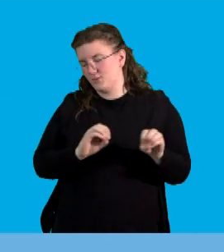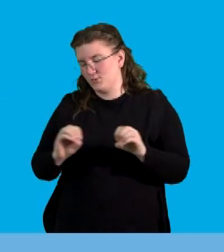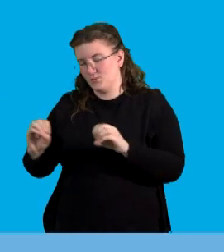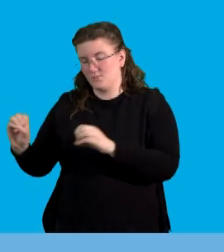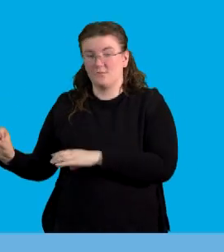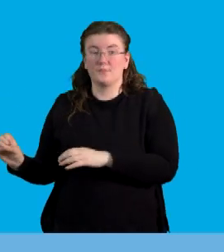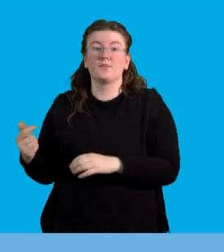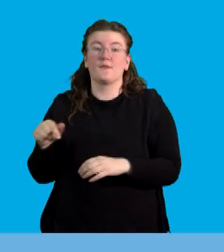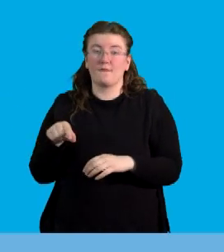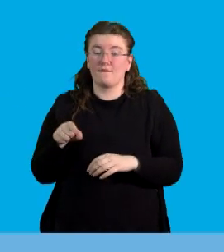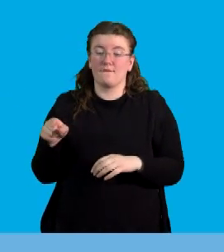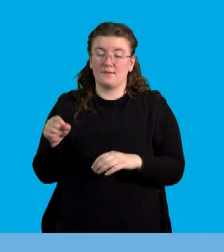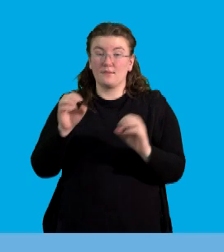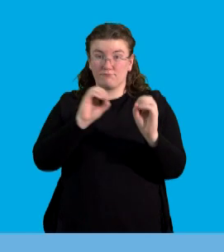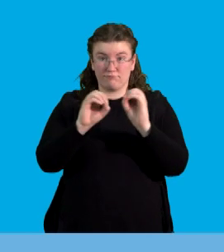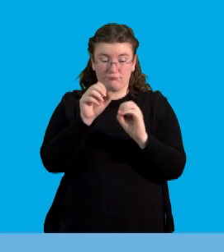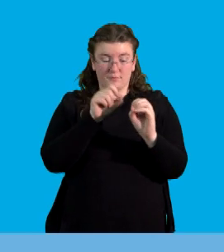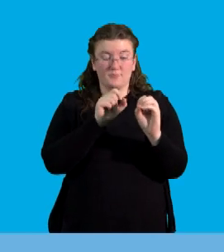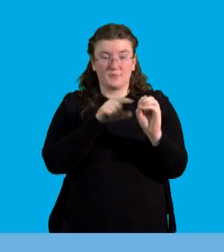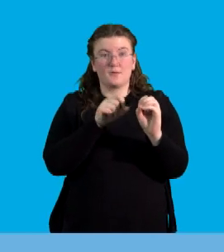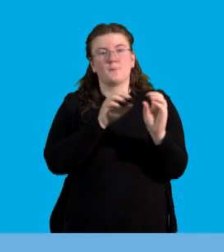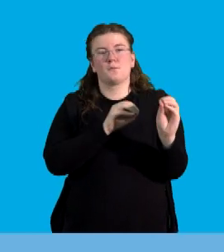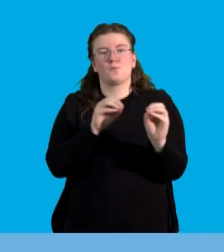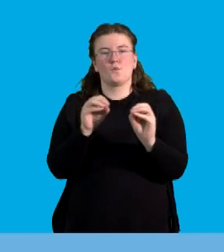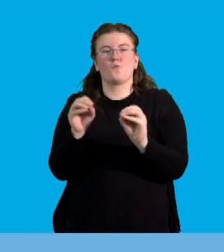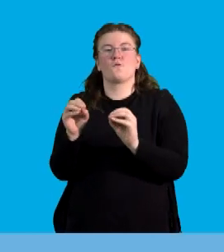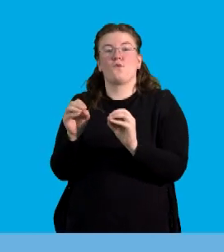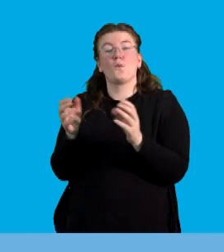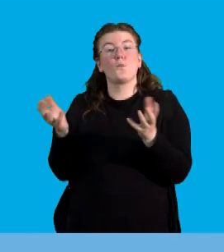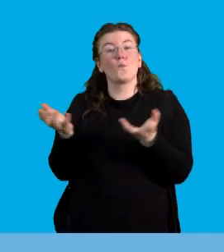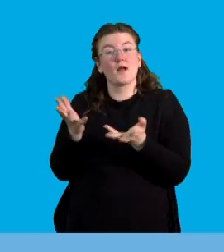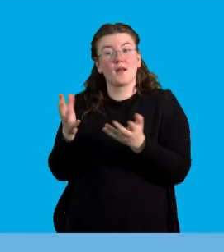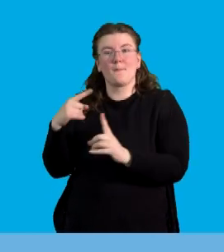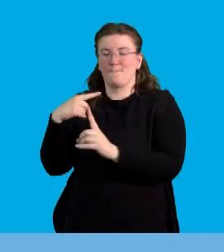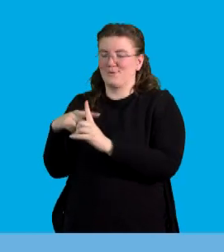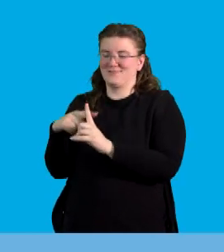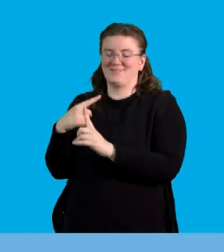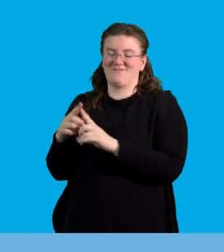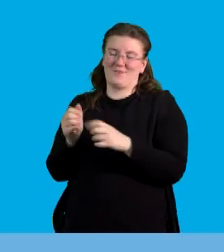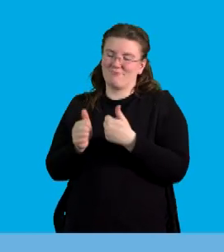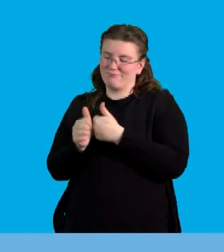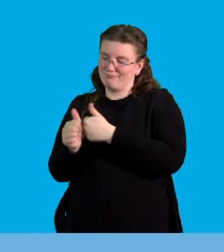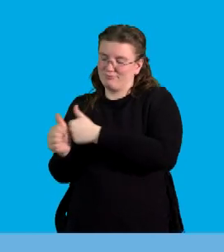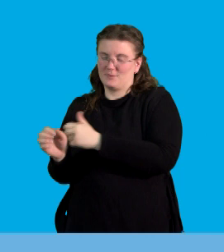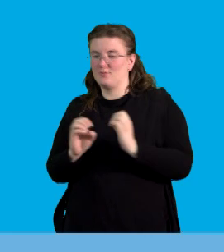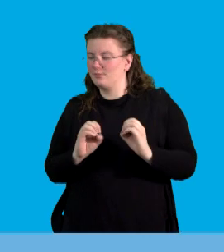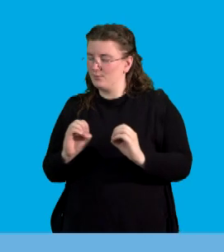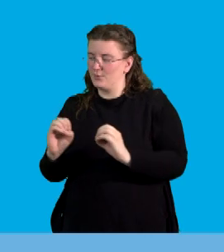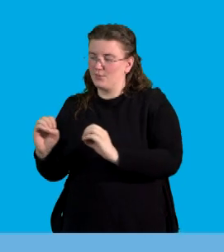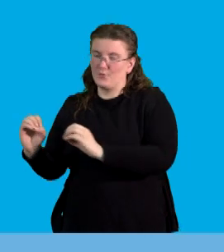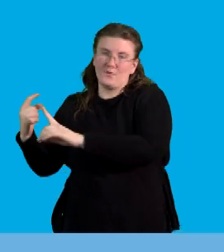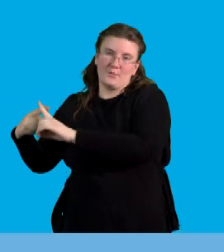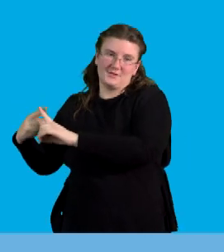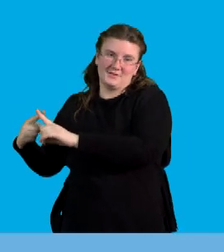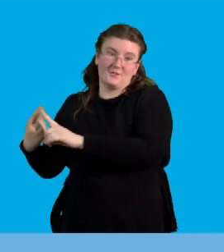metal ions. That is, now they're going to be moving towards the positive terminal of the battery. Once you connect a battery in